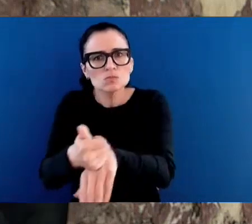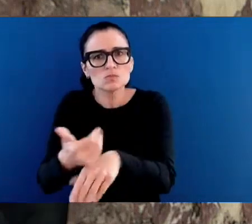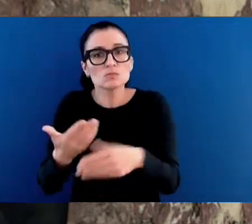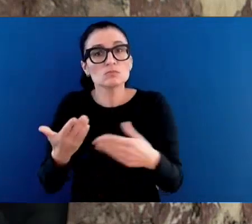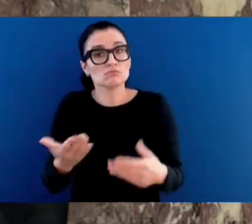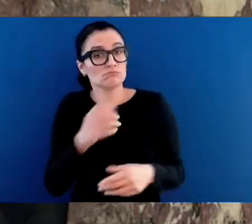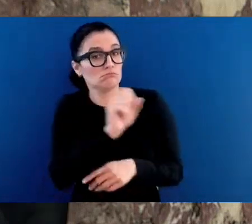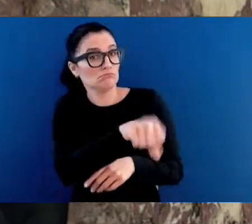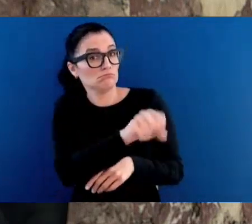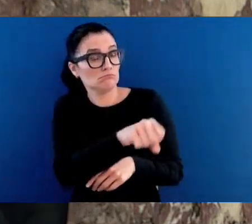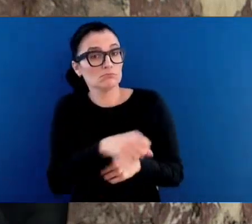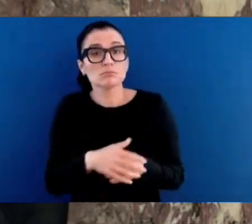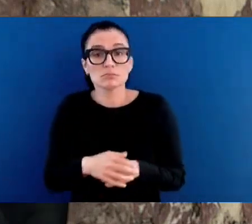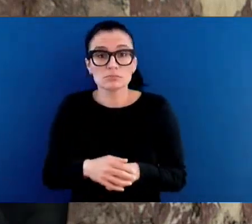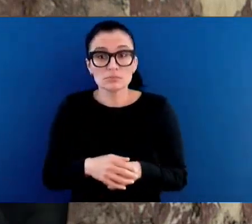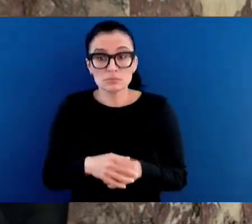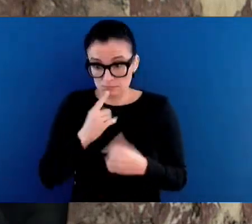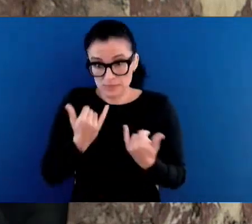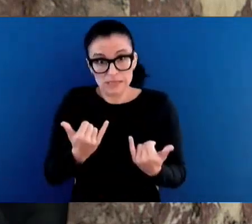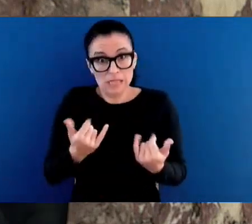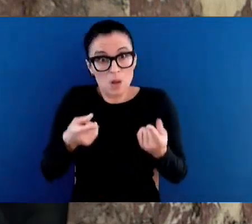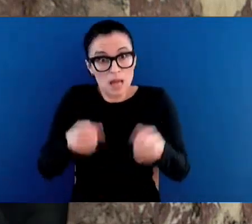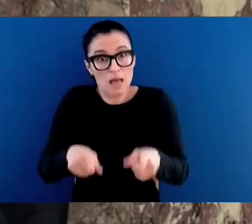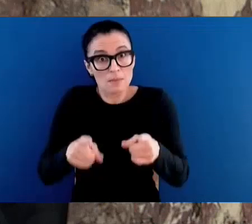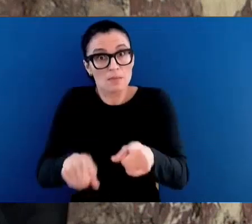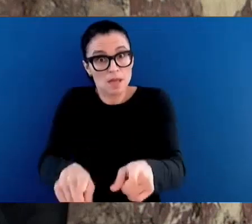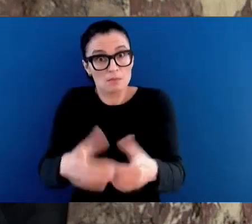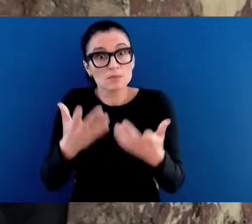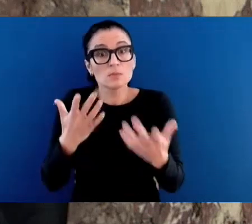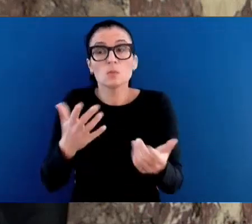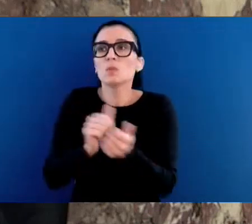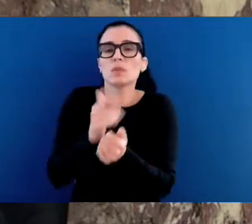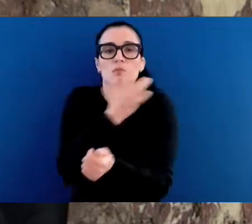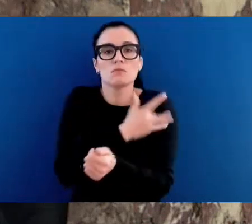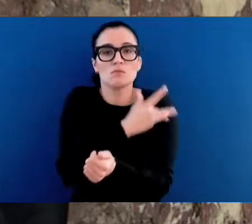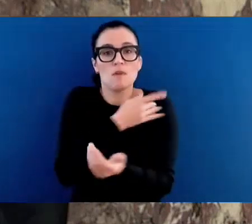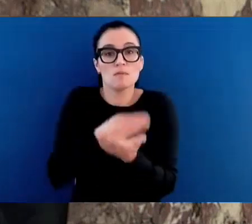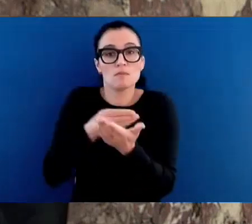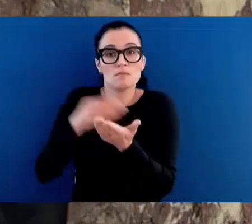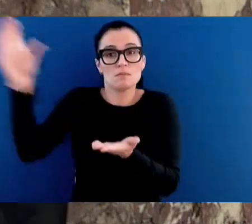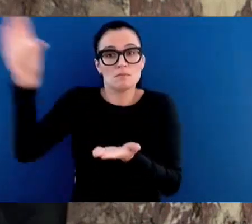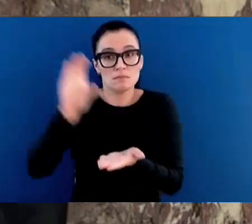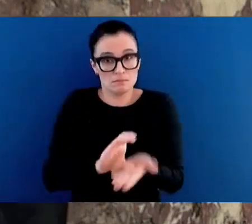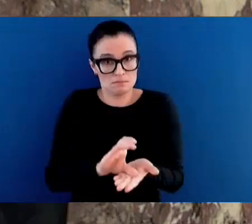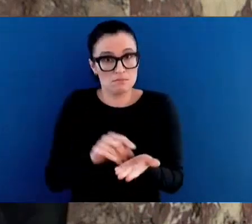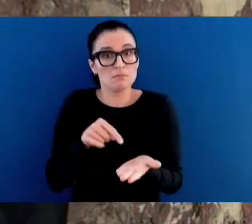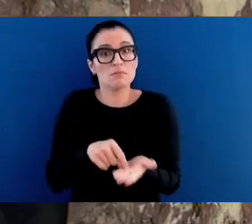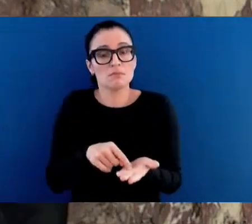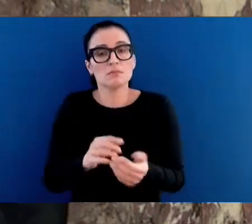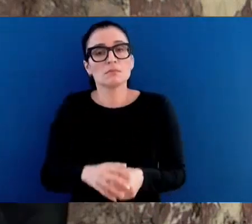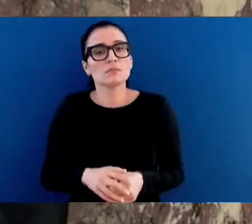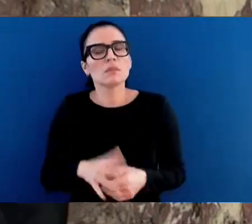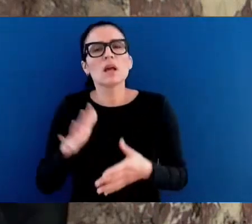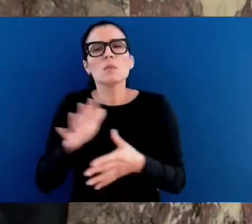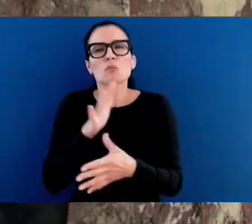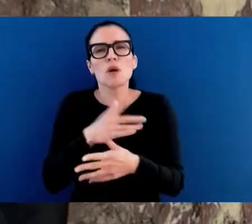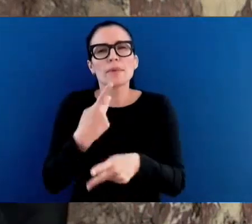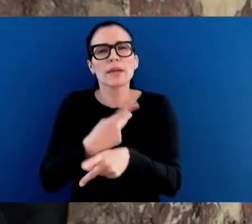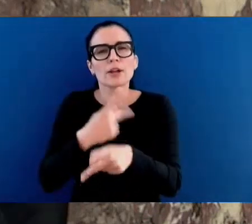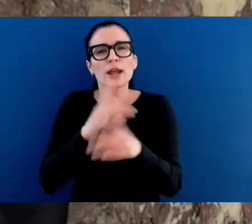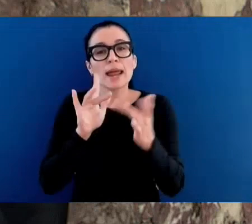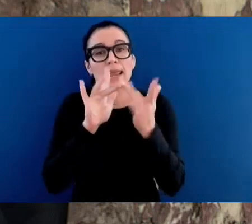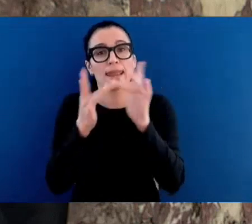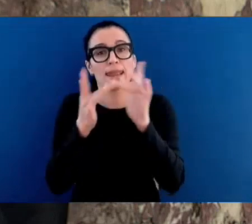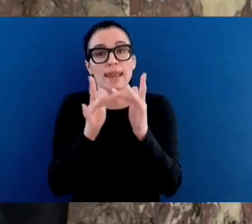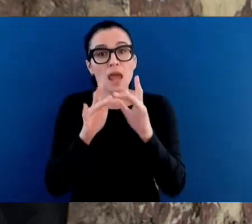network in his region and the primary care networks across BC are developed locally. They invest locally. They invest in team-based care. And currently